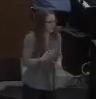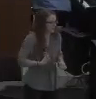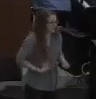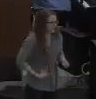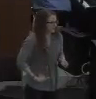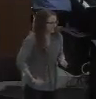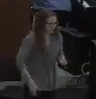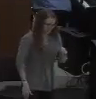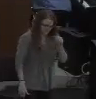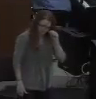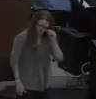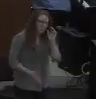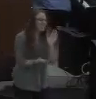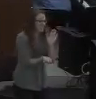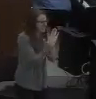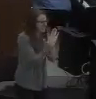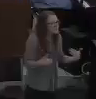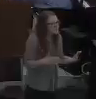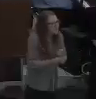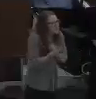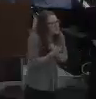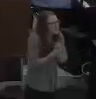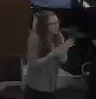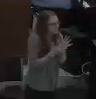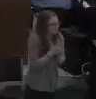found me. One more time.